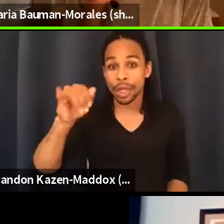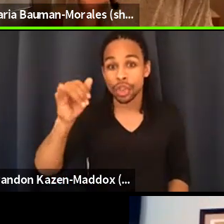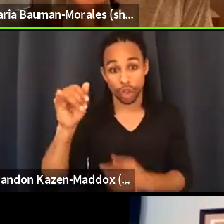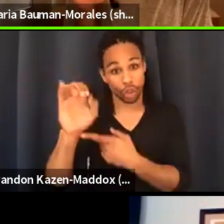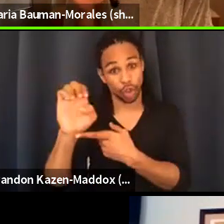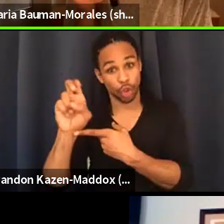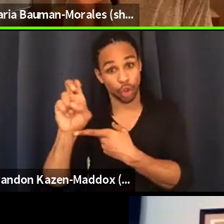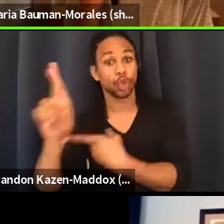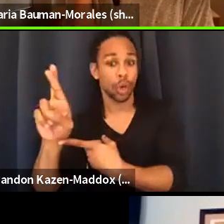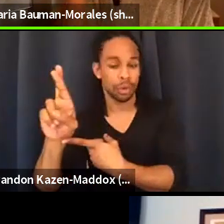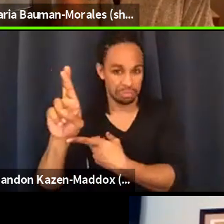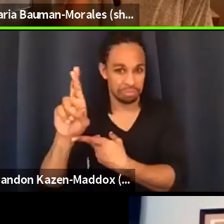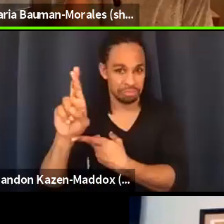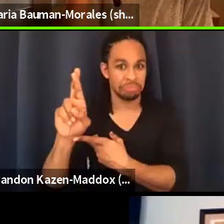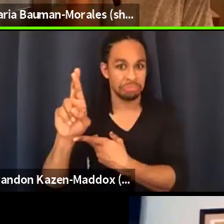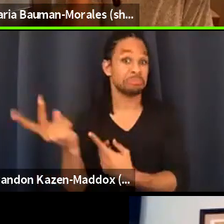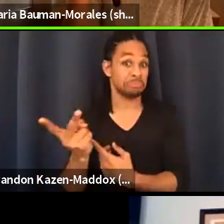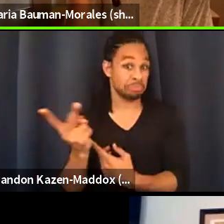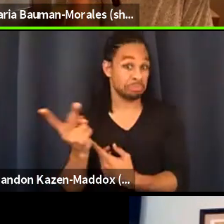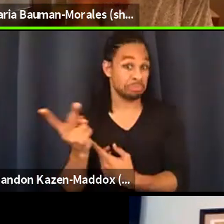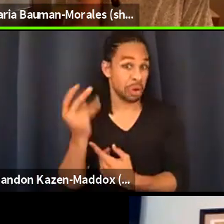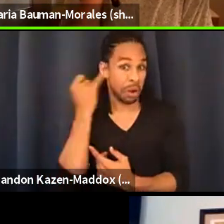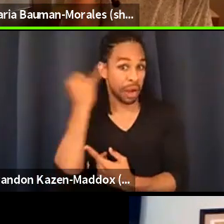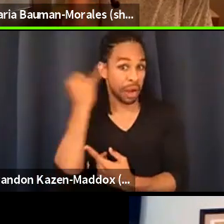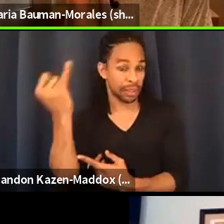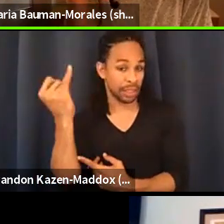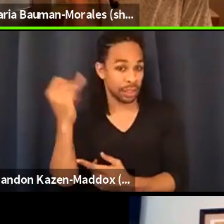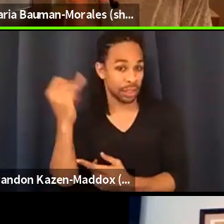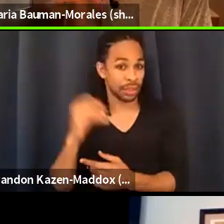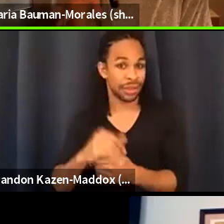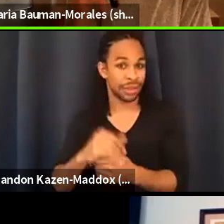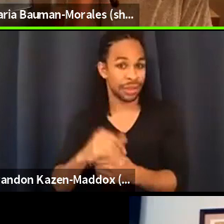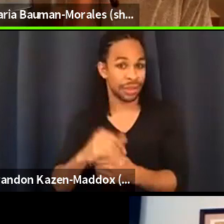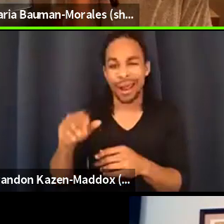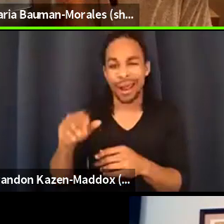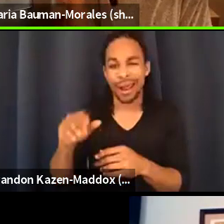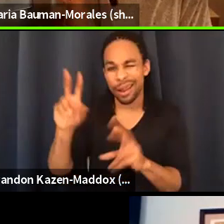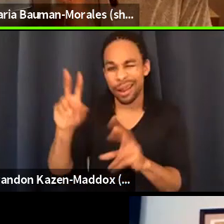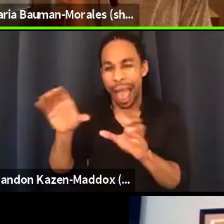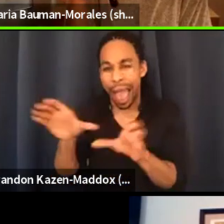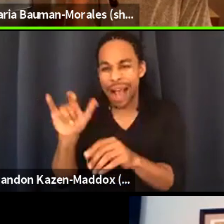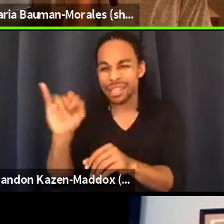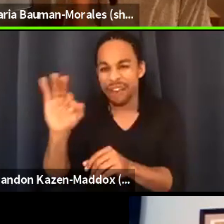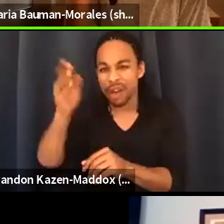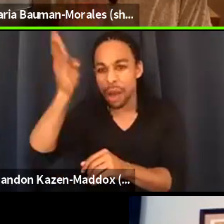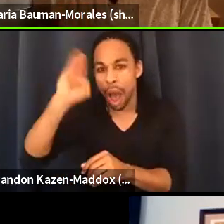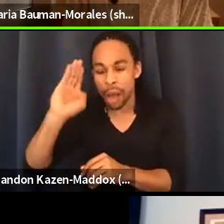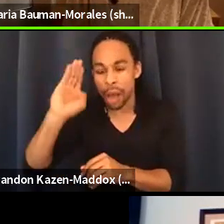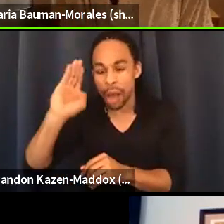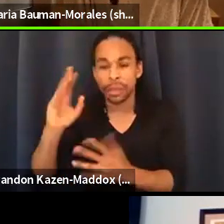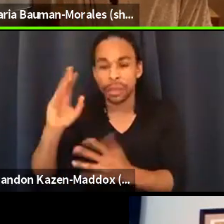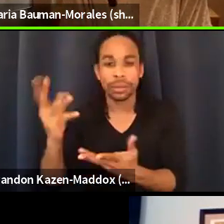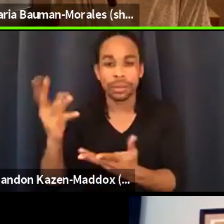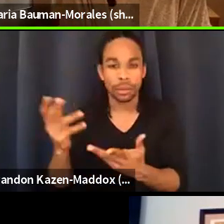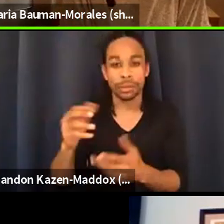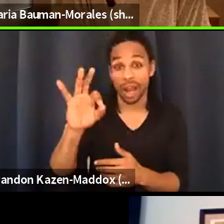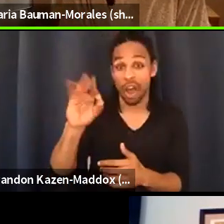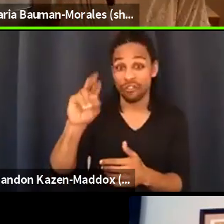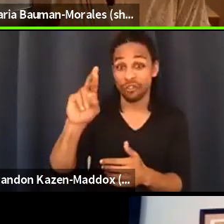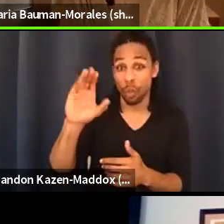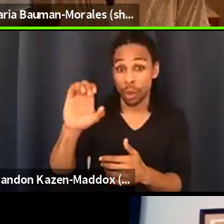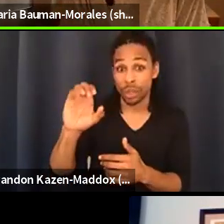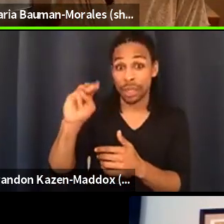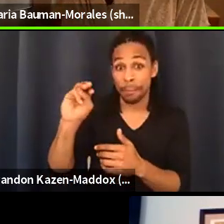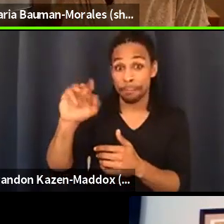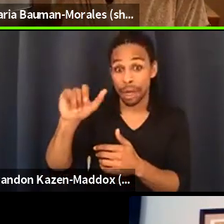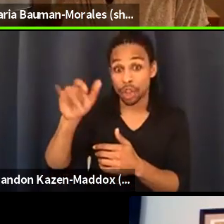that have legalese contracts and they don't even know what force majeure is. So Hollis is gonna hit us to that, no worries. But there's a whole